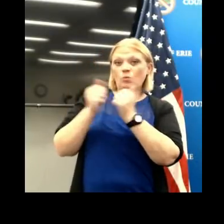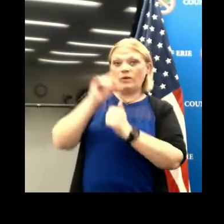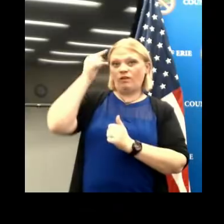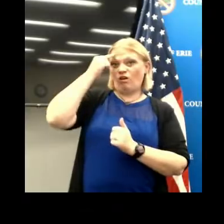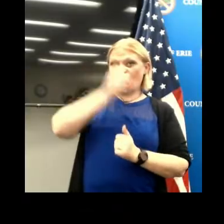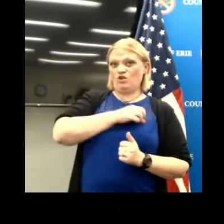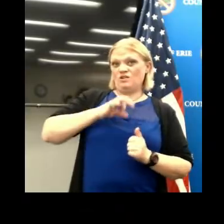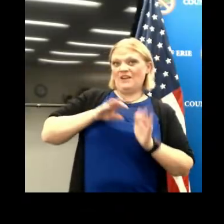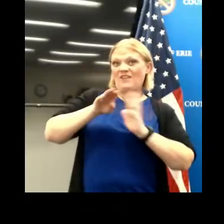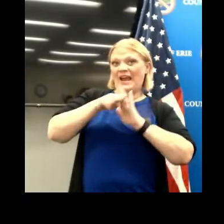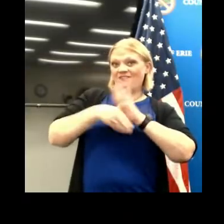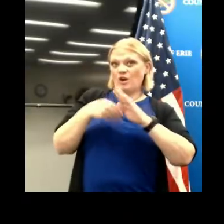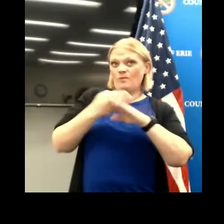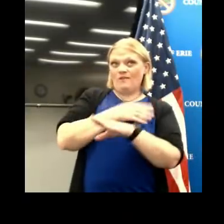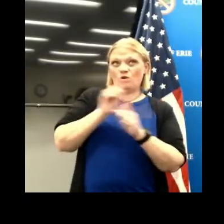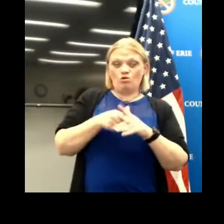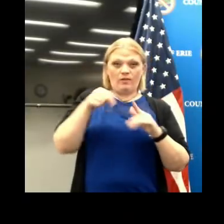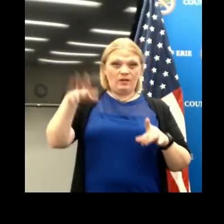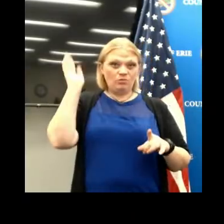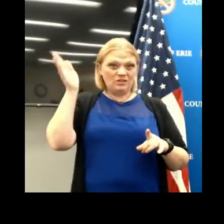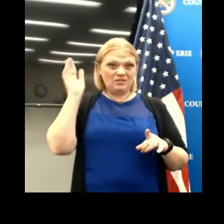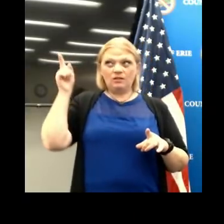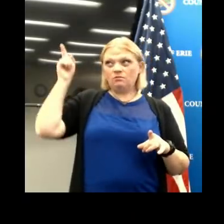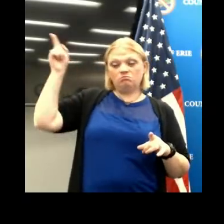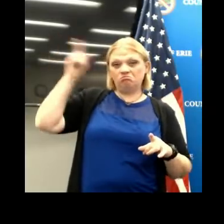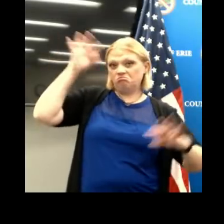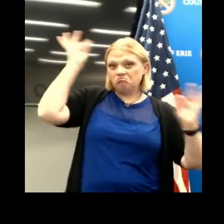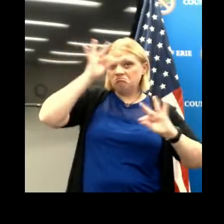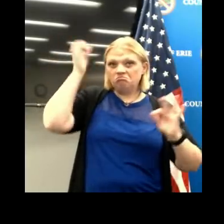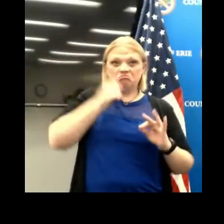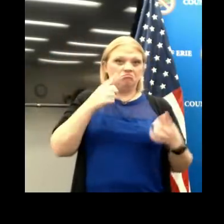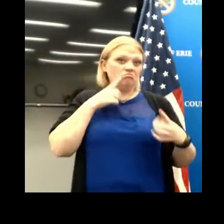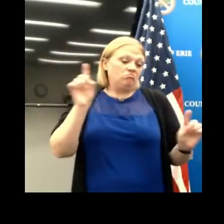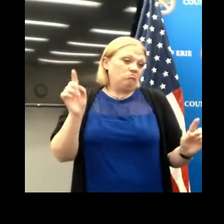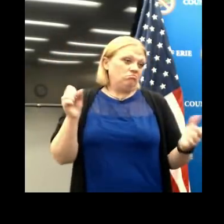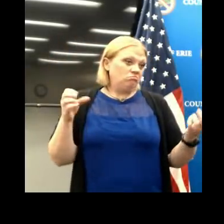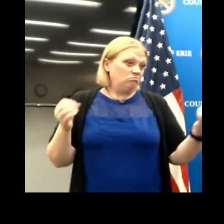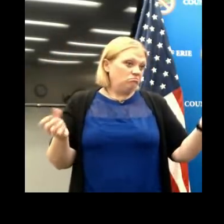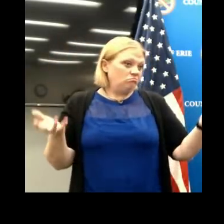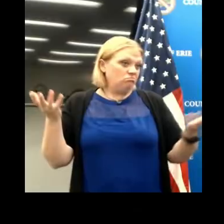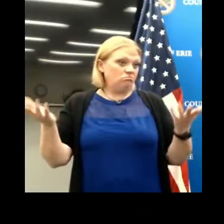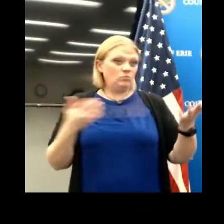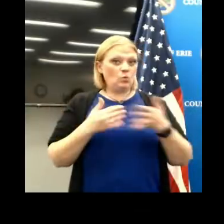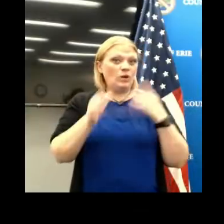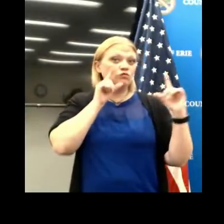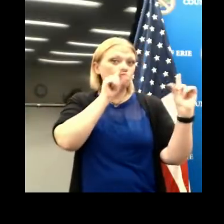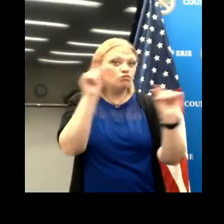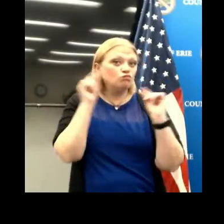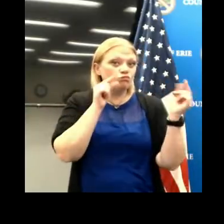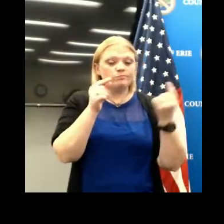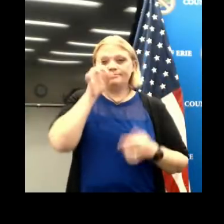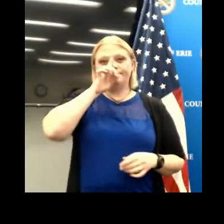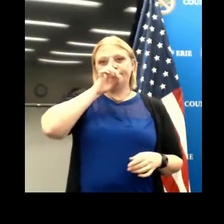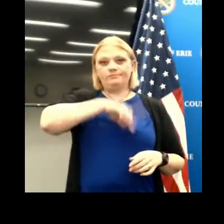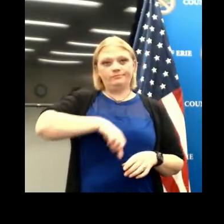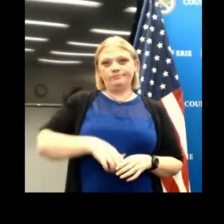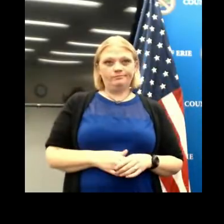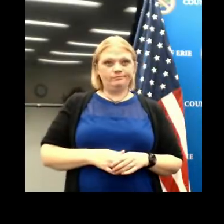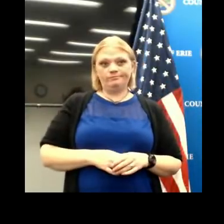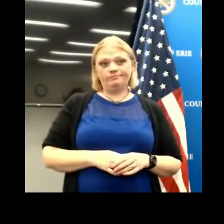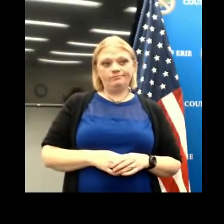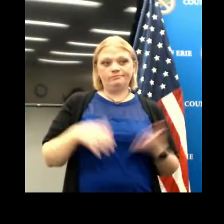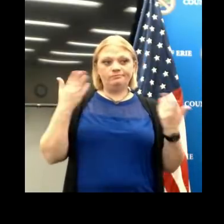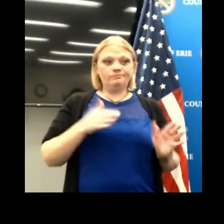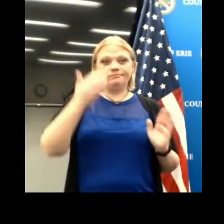before we went on television, and they said they are not aware of any announcement being made, so whatever rumor was out there was false. We do know